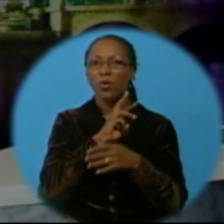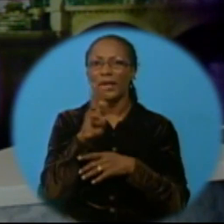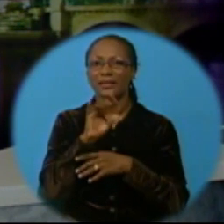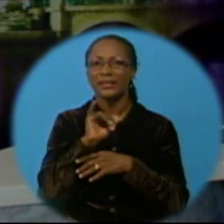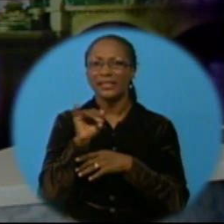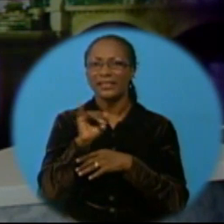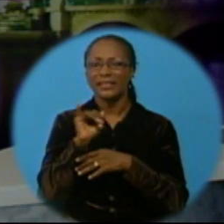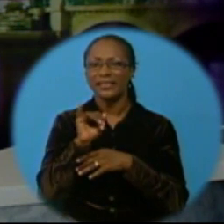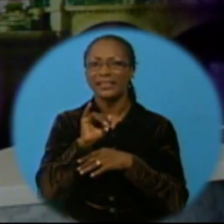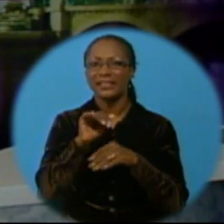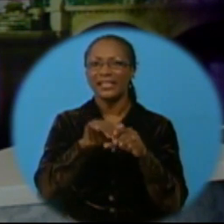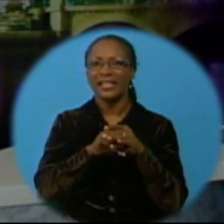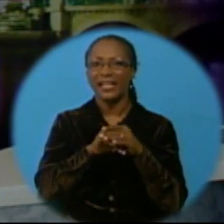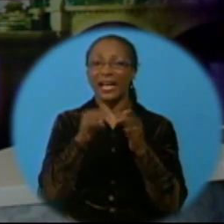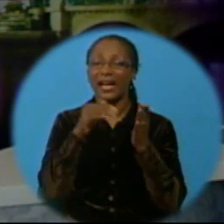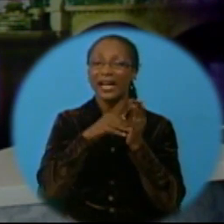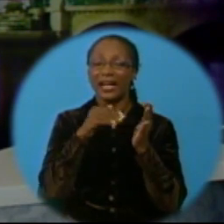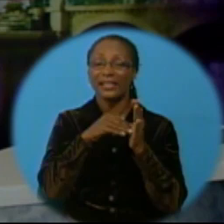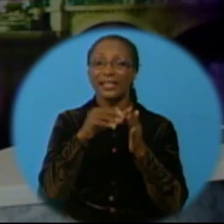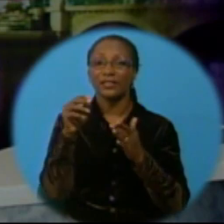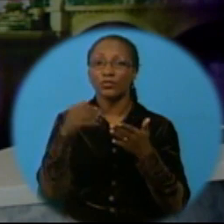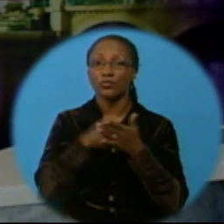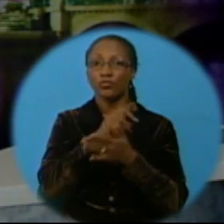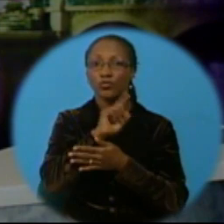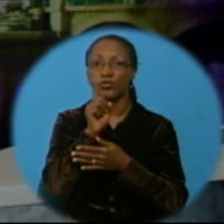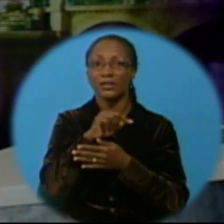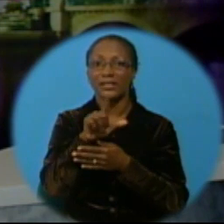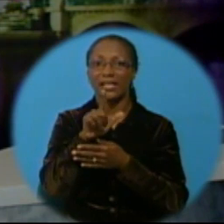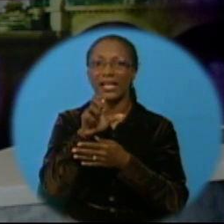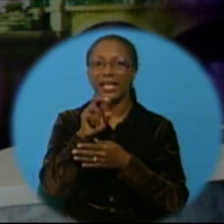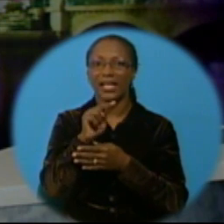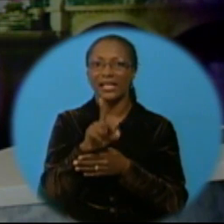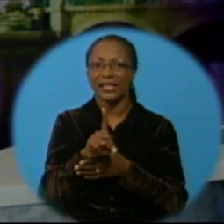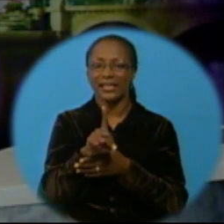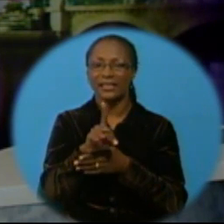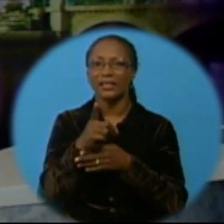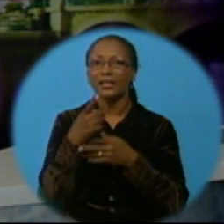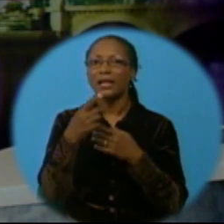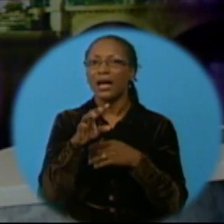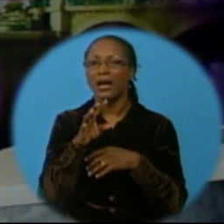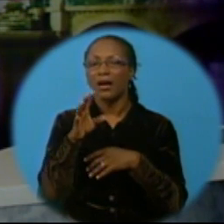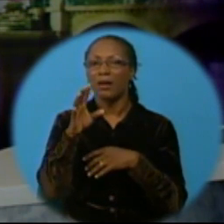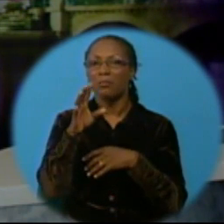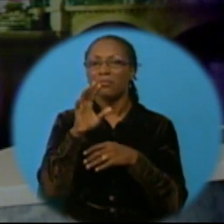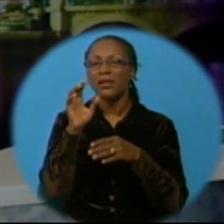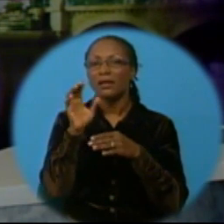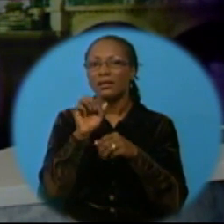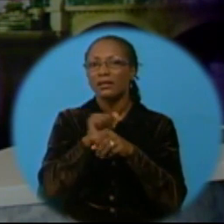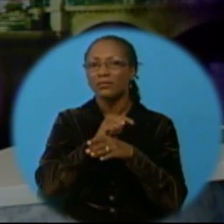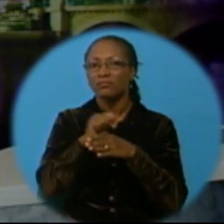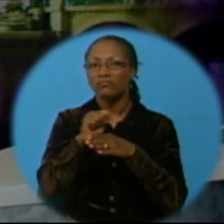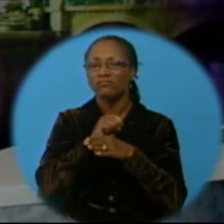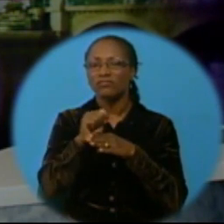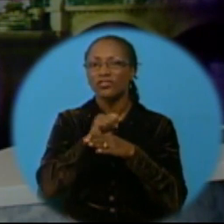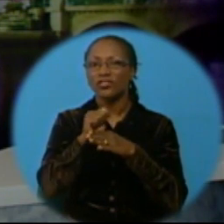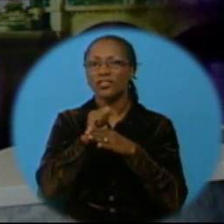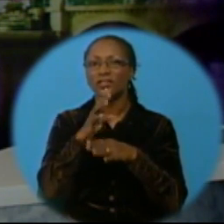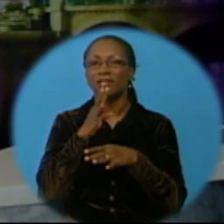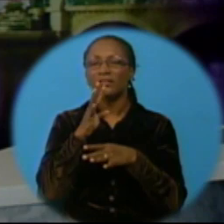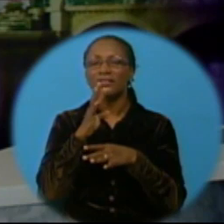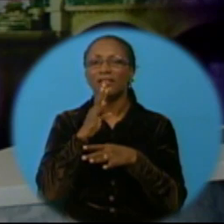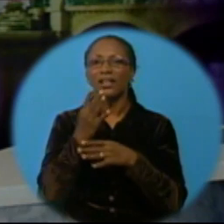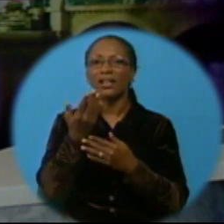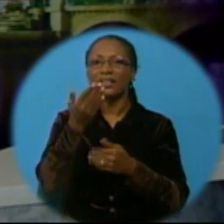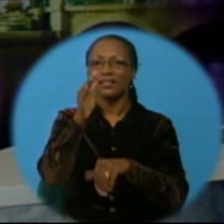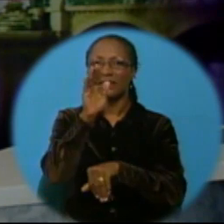New Zealand. So says head coach Otis Gibson during today's practice match against the Barbados XI at the 3Ws Oval. Gibson